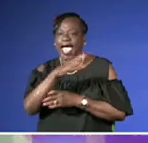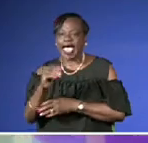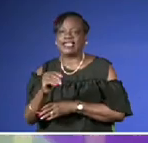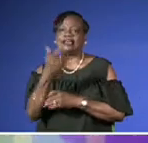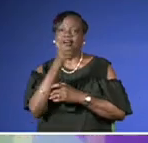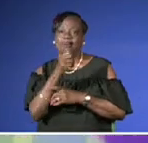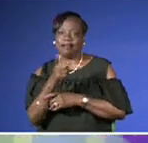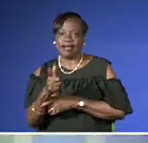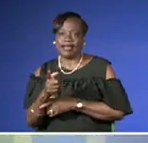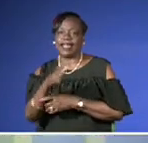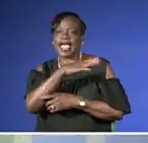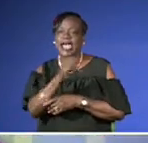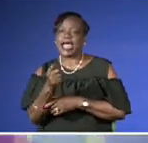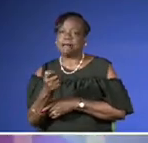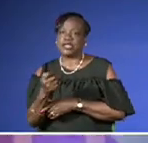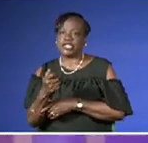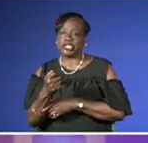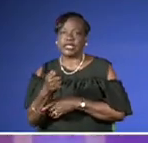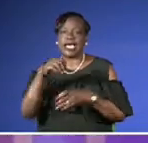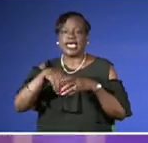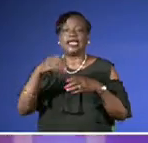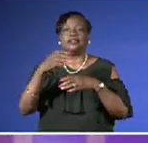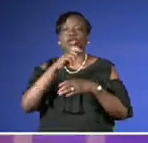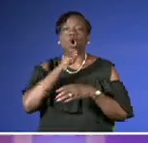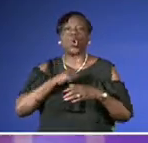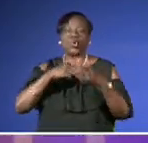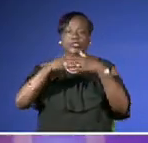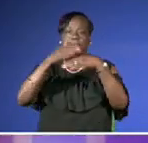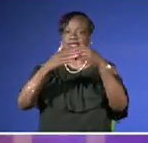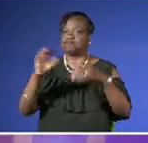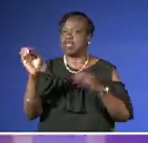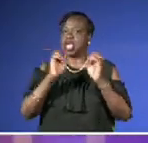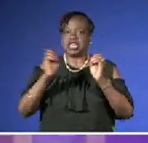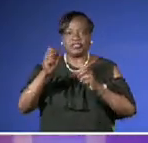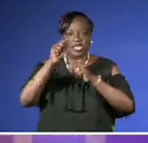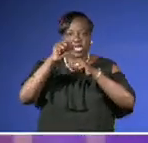pistol with 4 rounds of ammunition. Police say no arrests have been made in this matter.